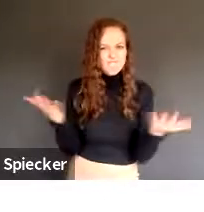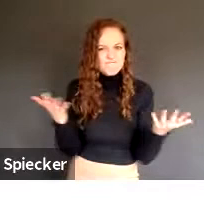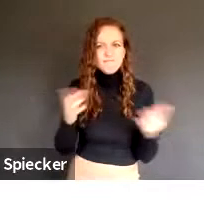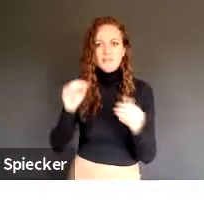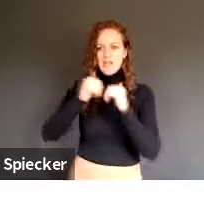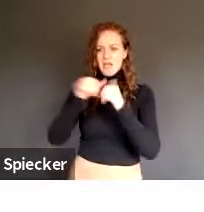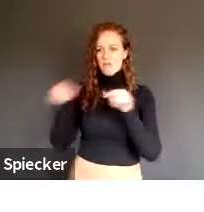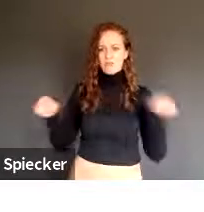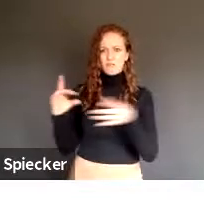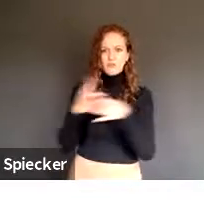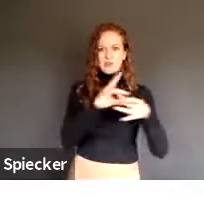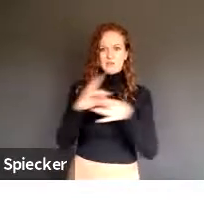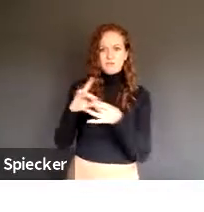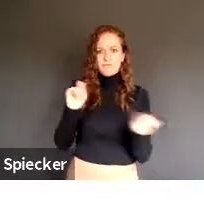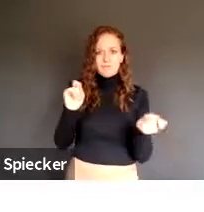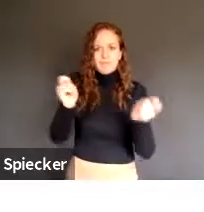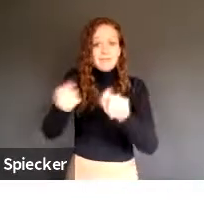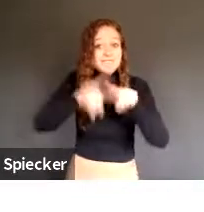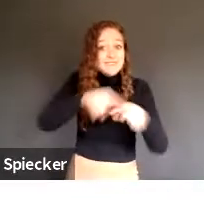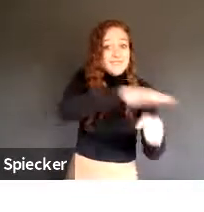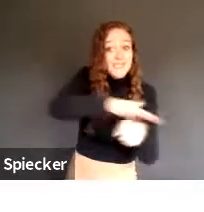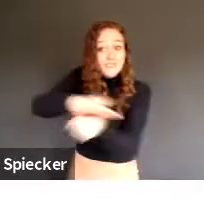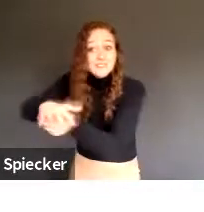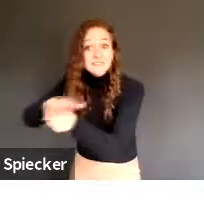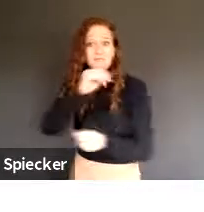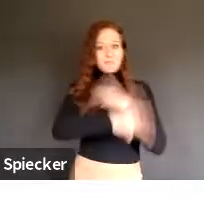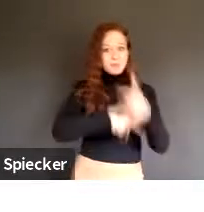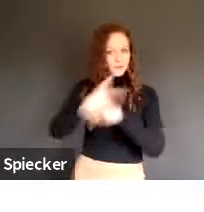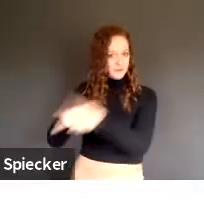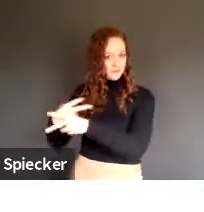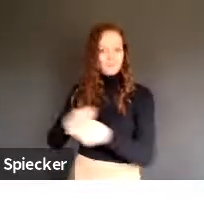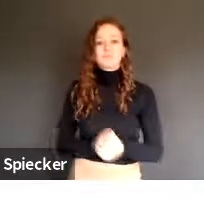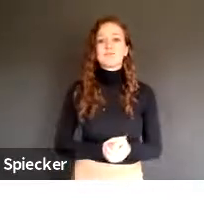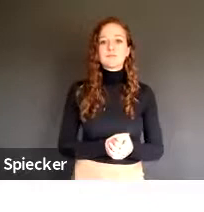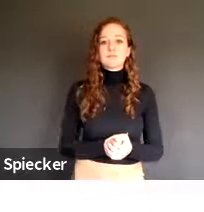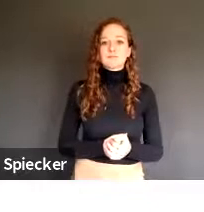abundance? And then how might their relationship vary across sites and species?